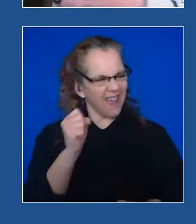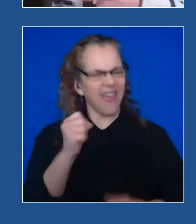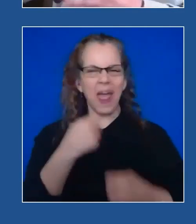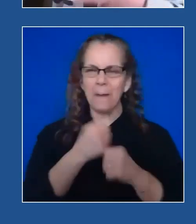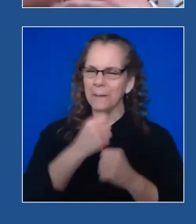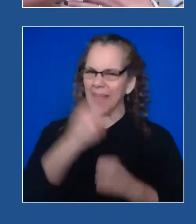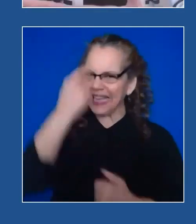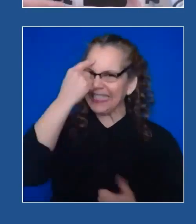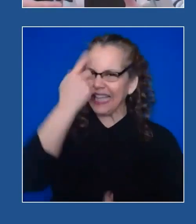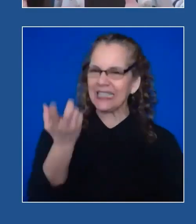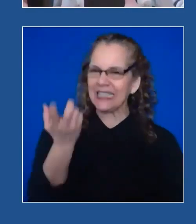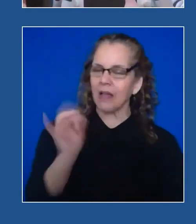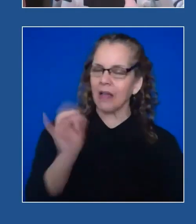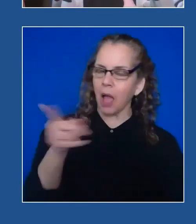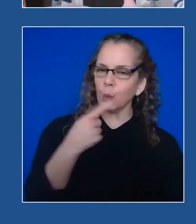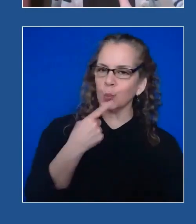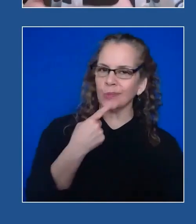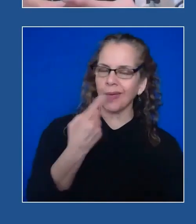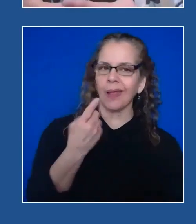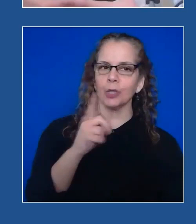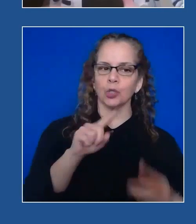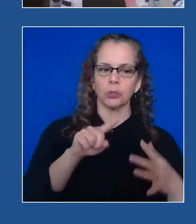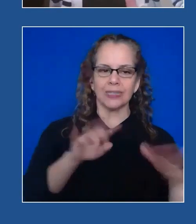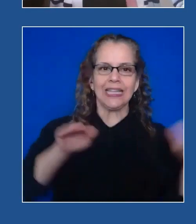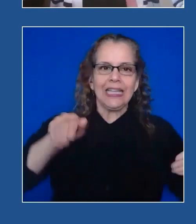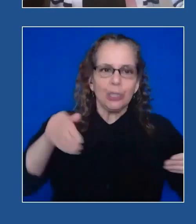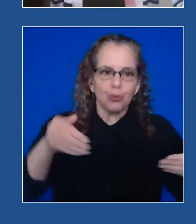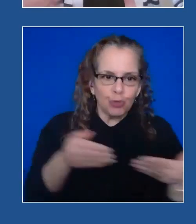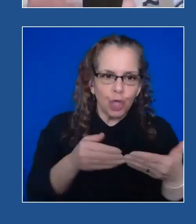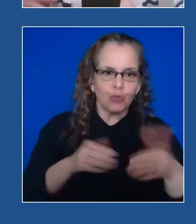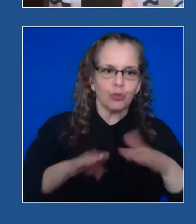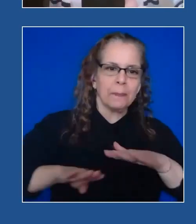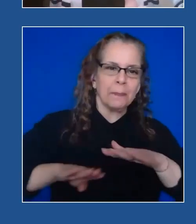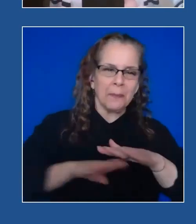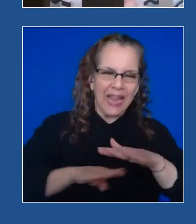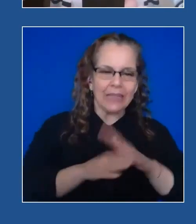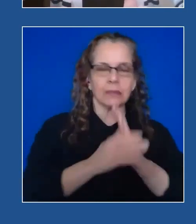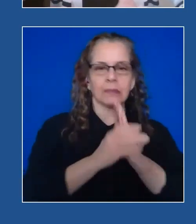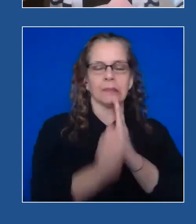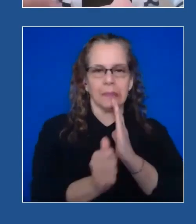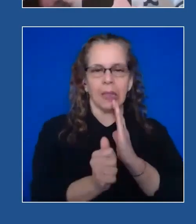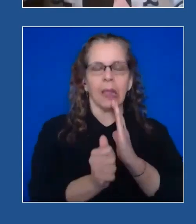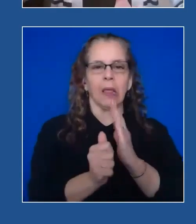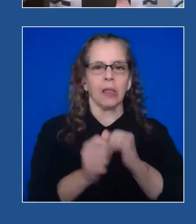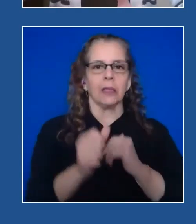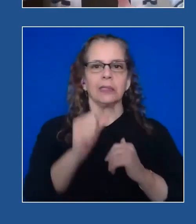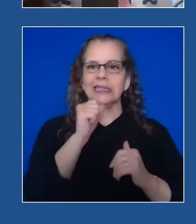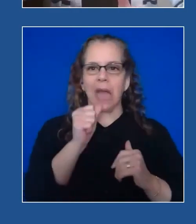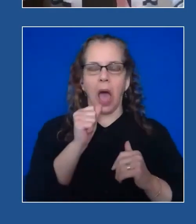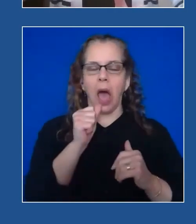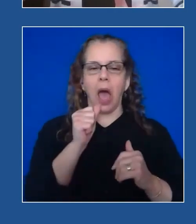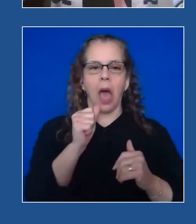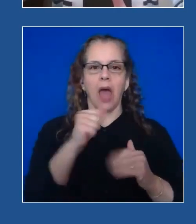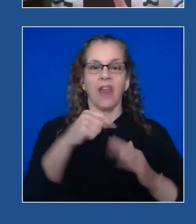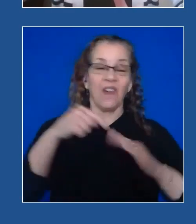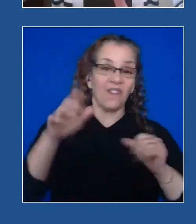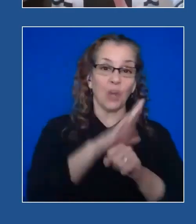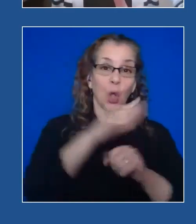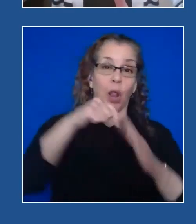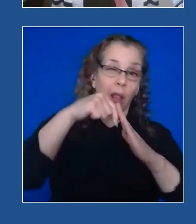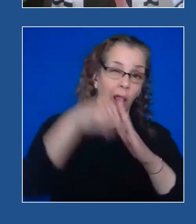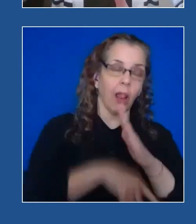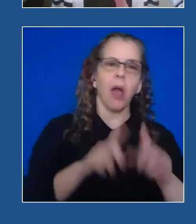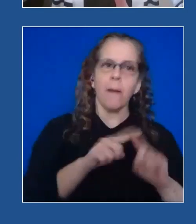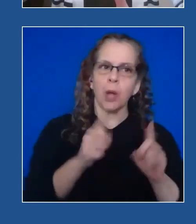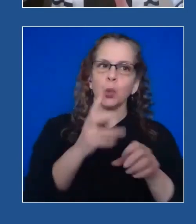like you said, like real introductory skills. You're not getting super into any kind of particular module, but you're kind of getting a flavor of what all of